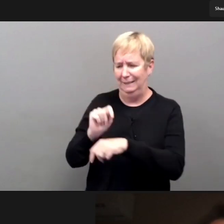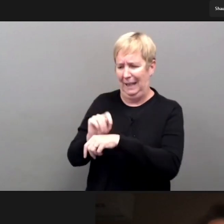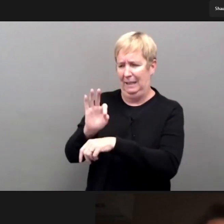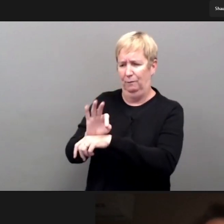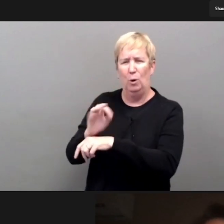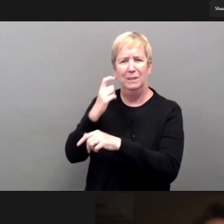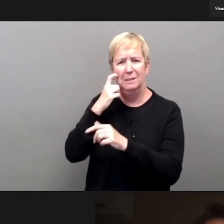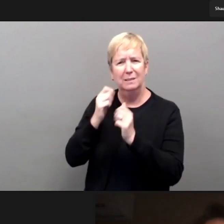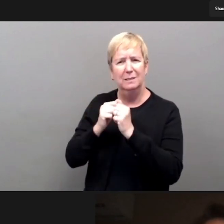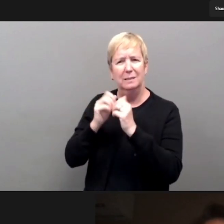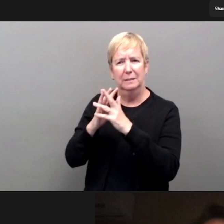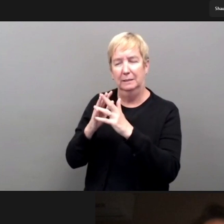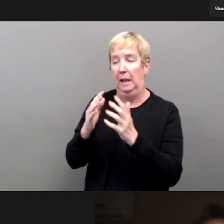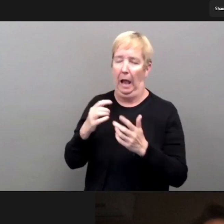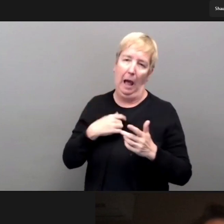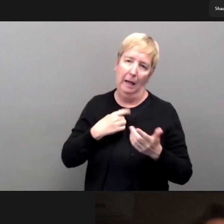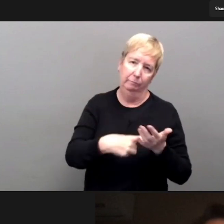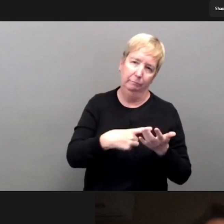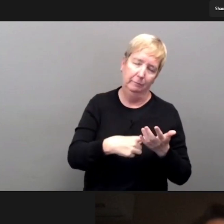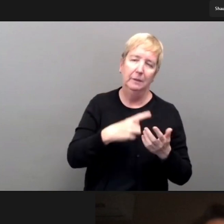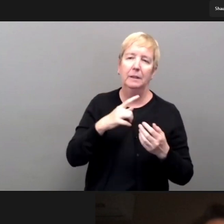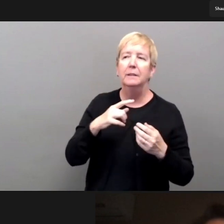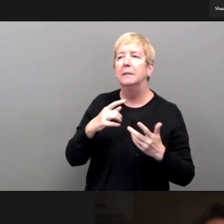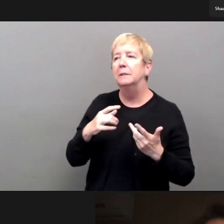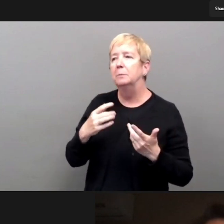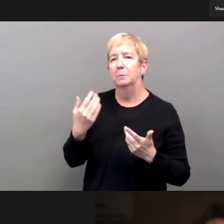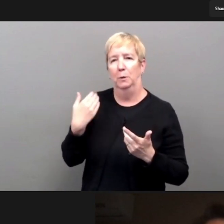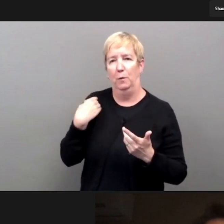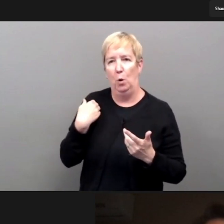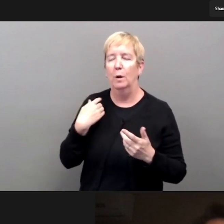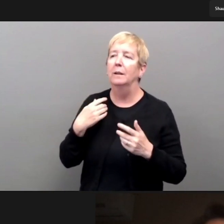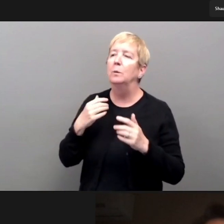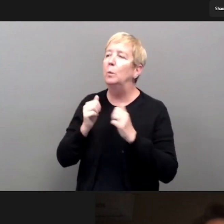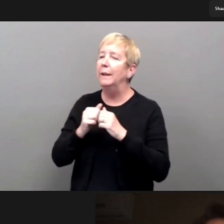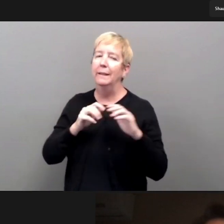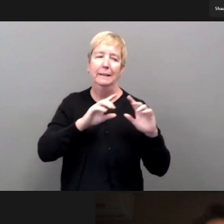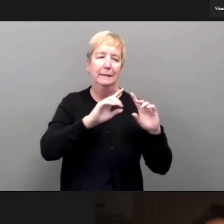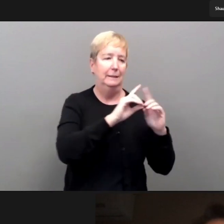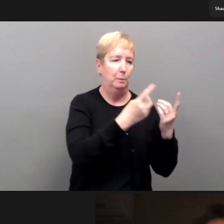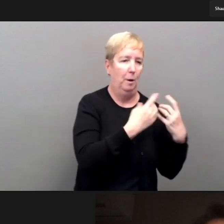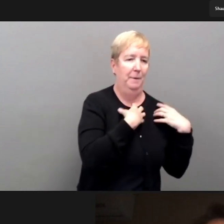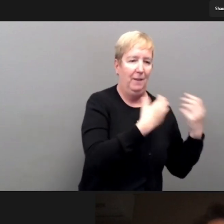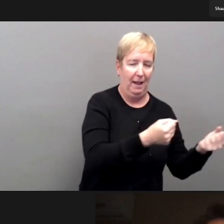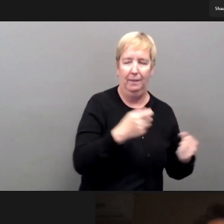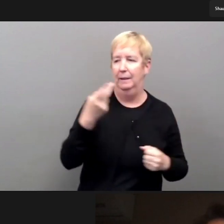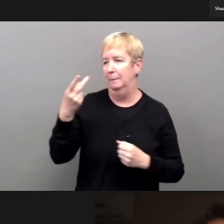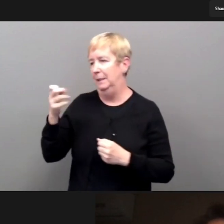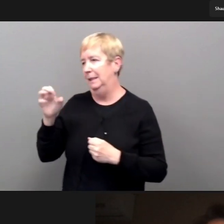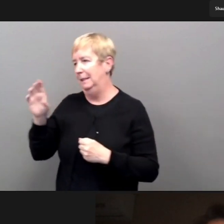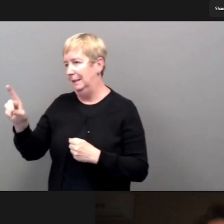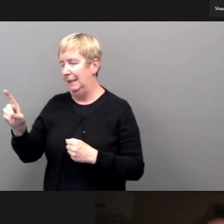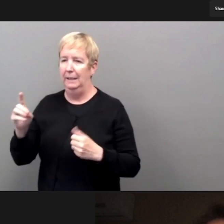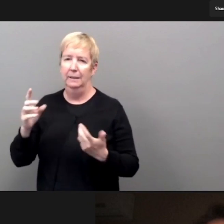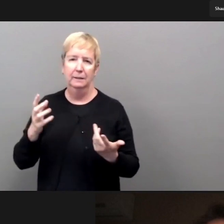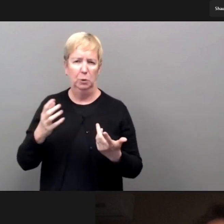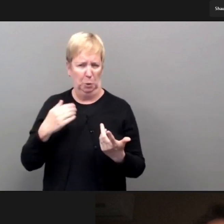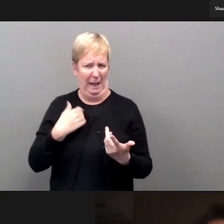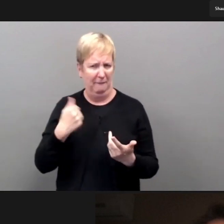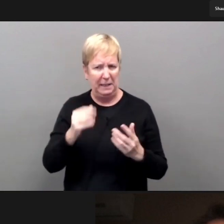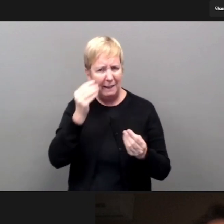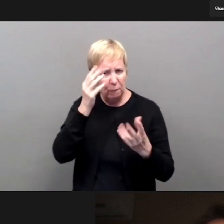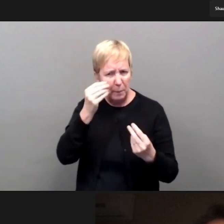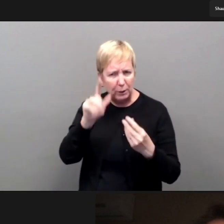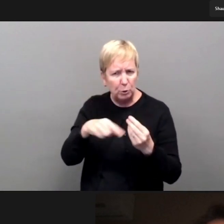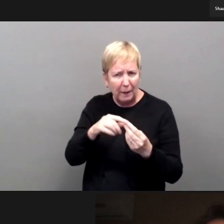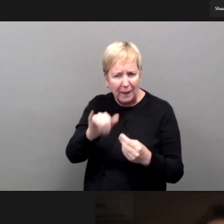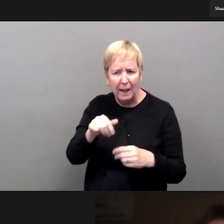my previous question regarding communication between the Department of Health and public education, I would like any details about that, such